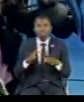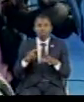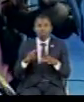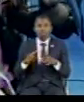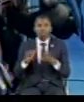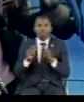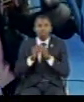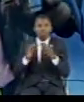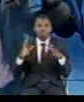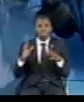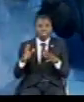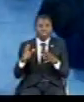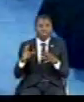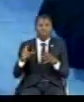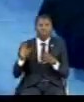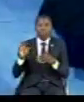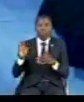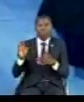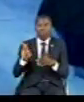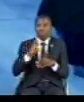Without holding the walking stick,